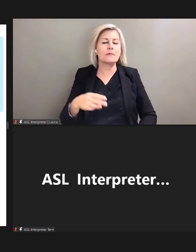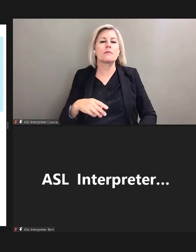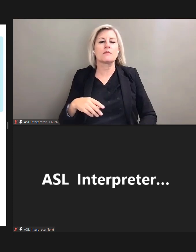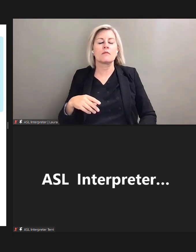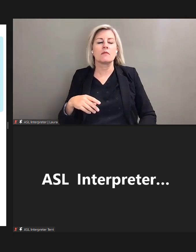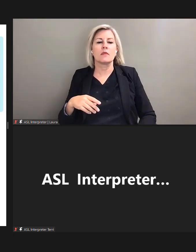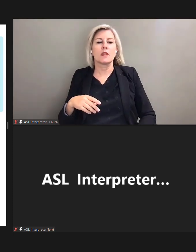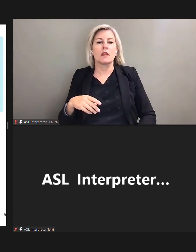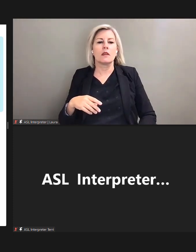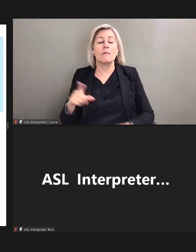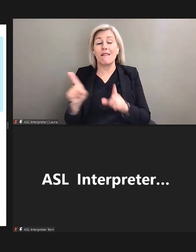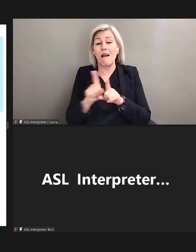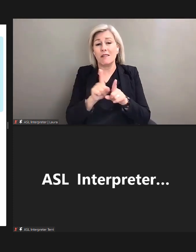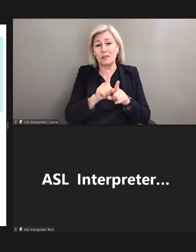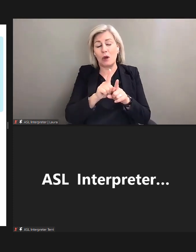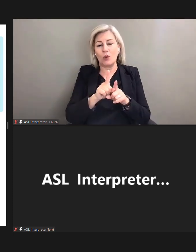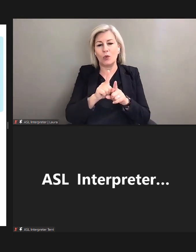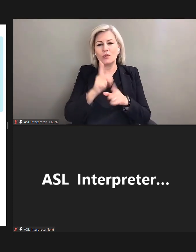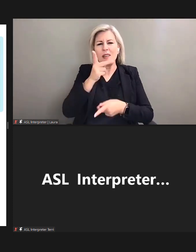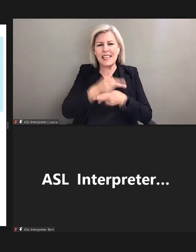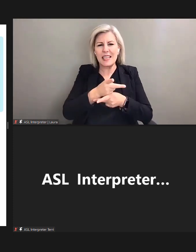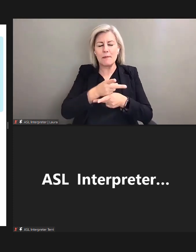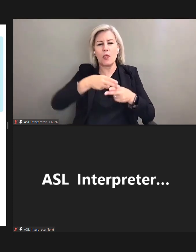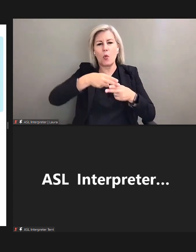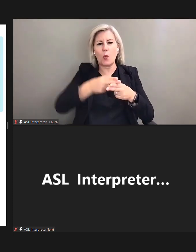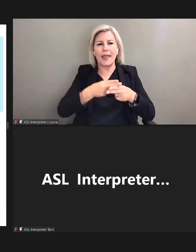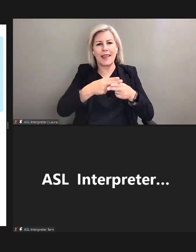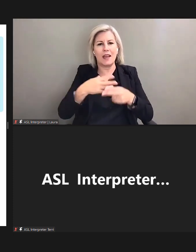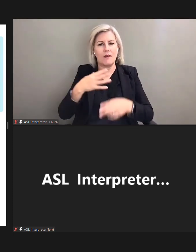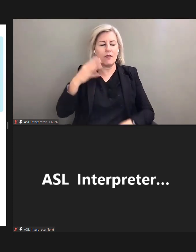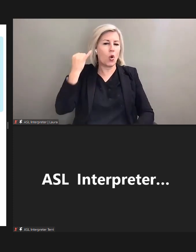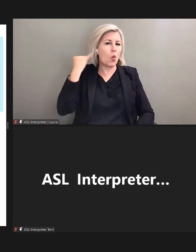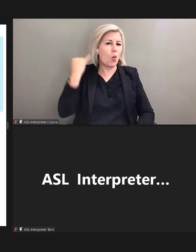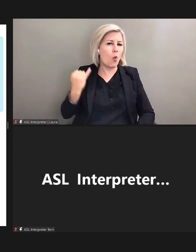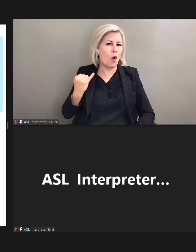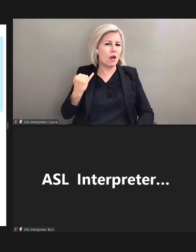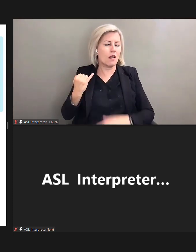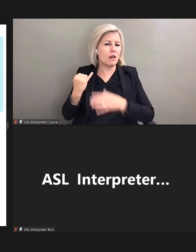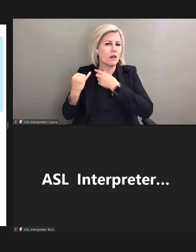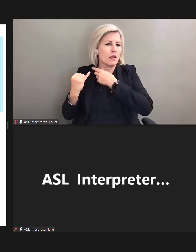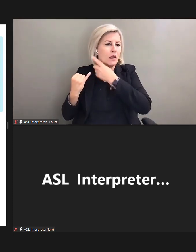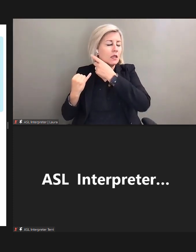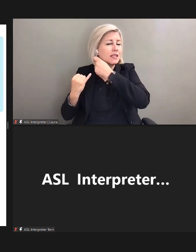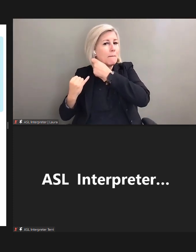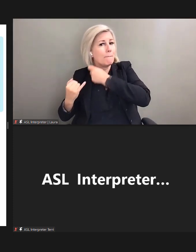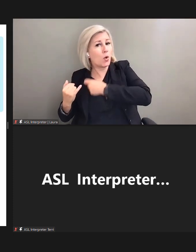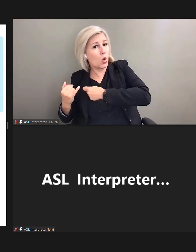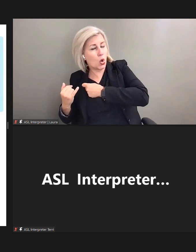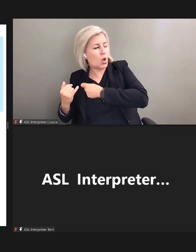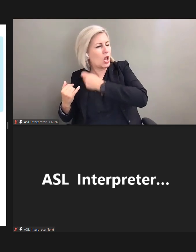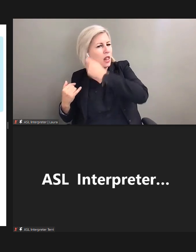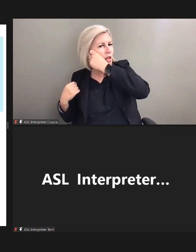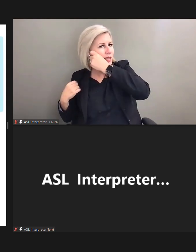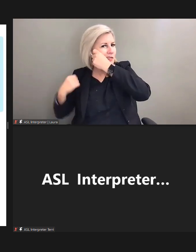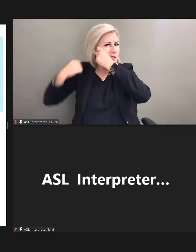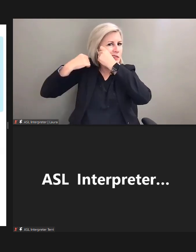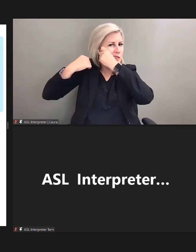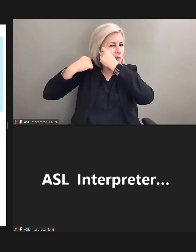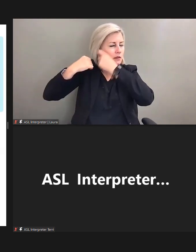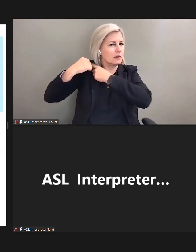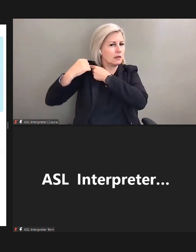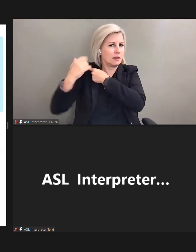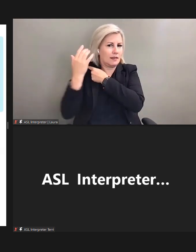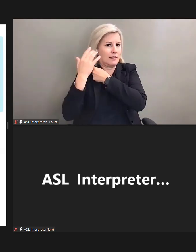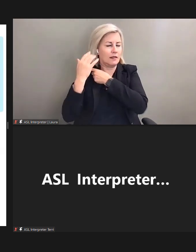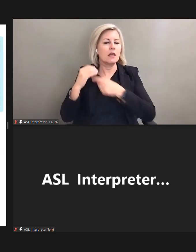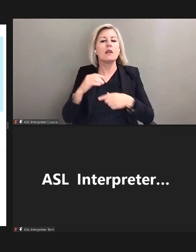But really, it's to keep the weight of the cord off the probe so that the weight of the cord doesn't pull the probe out of the ear. And these are